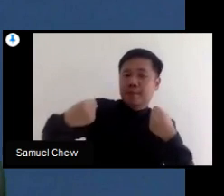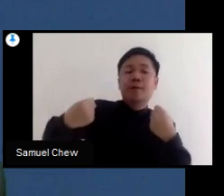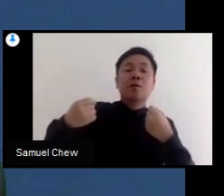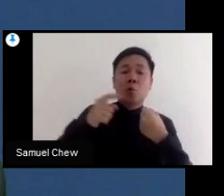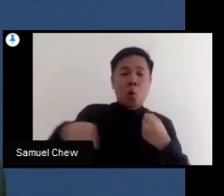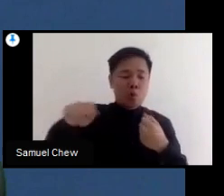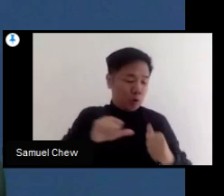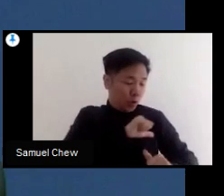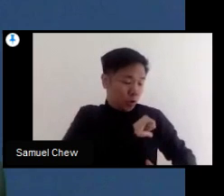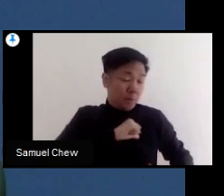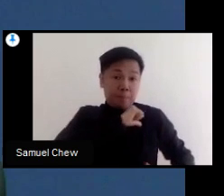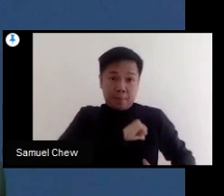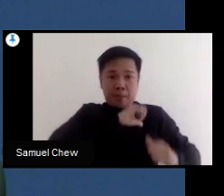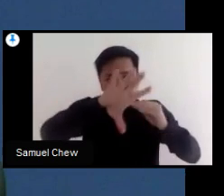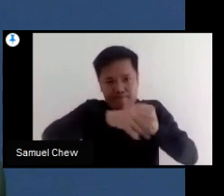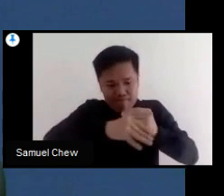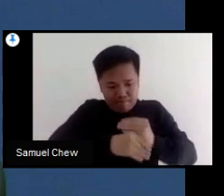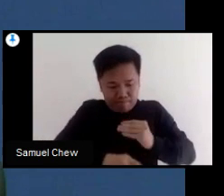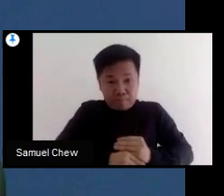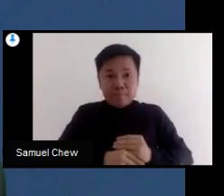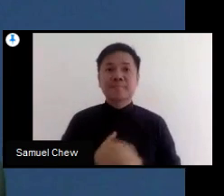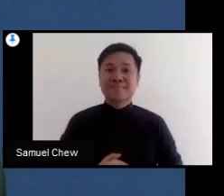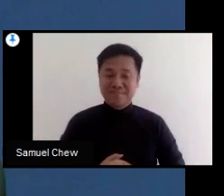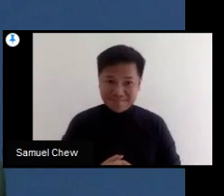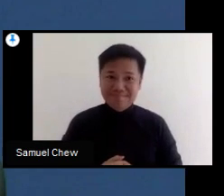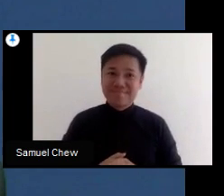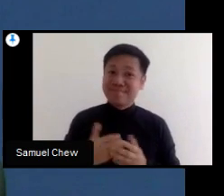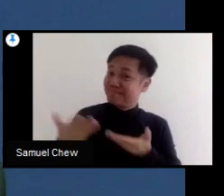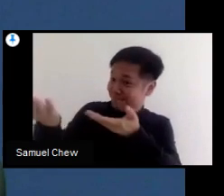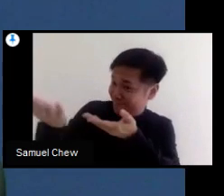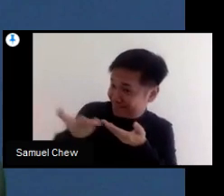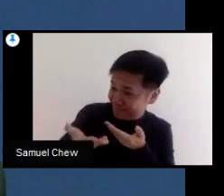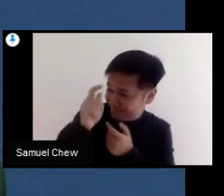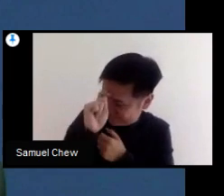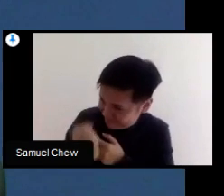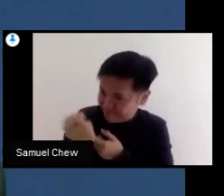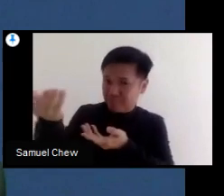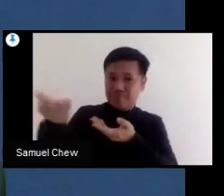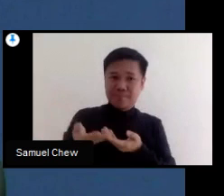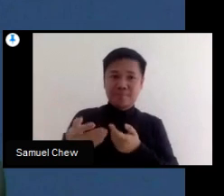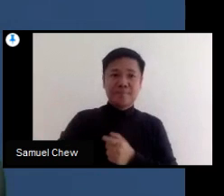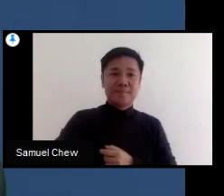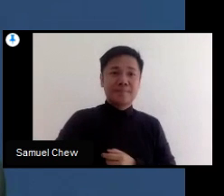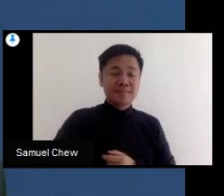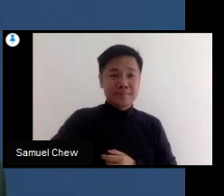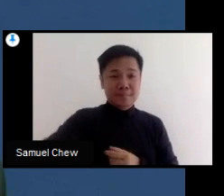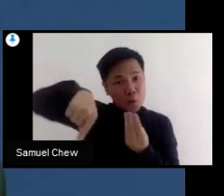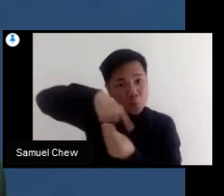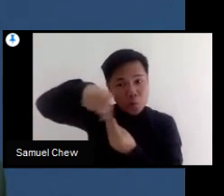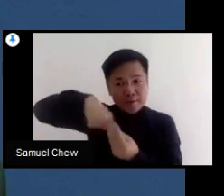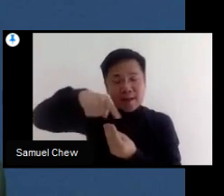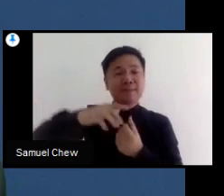and indicators. I have the pleasure of now inviting the distinguished delegation of Bhutan to join us on